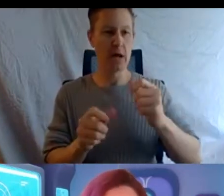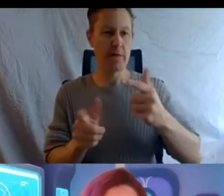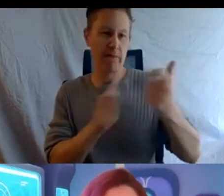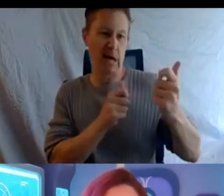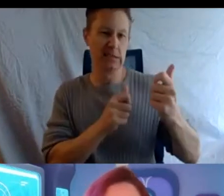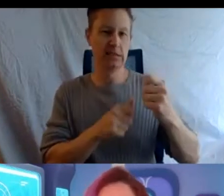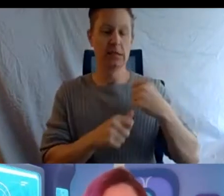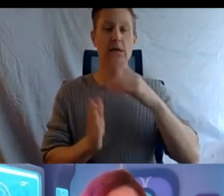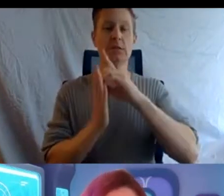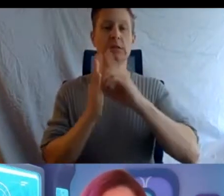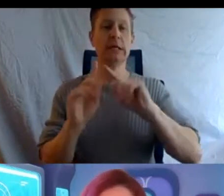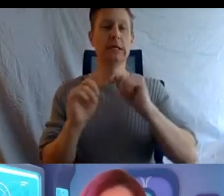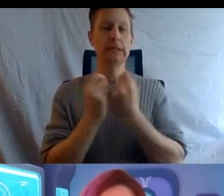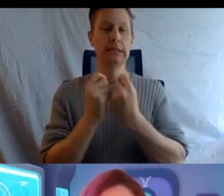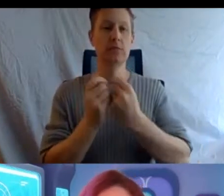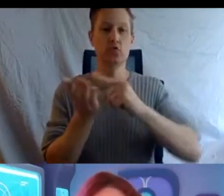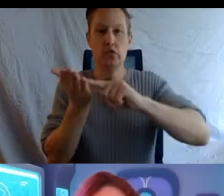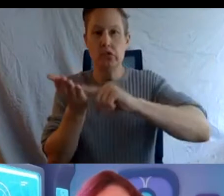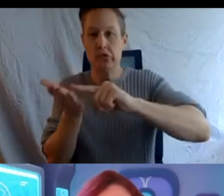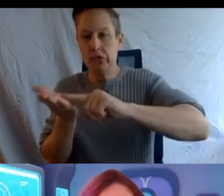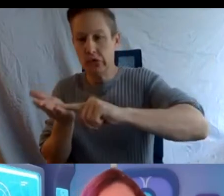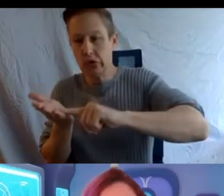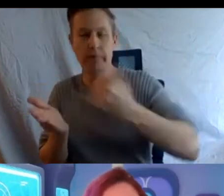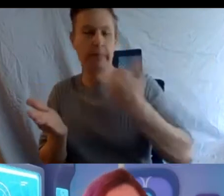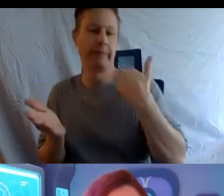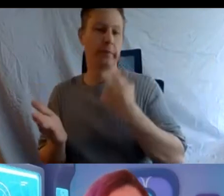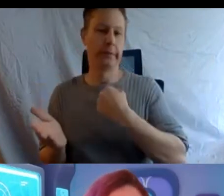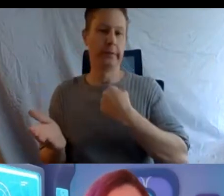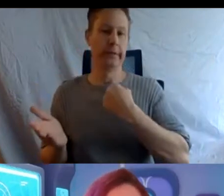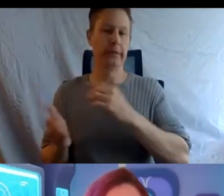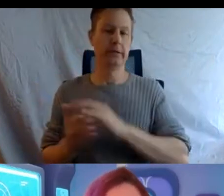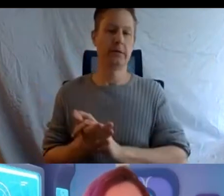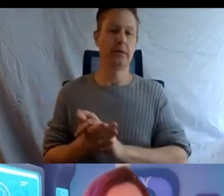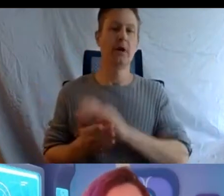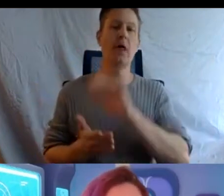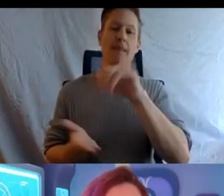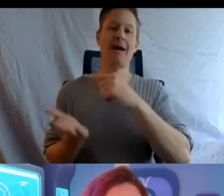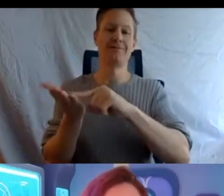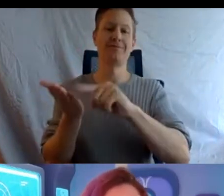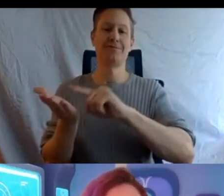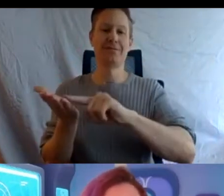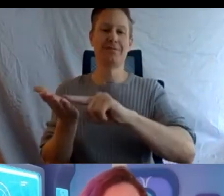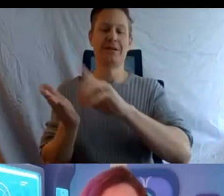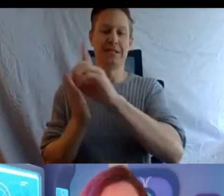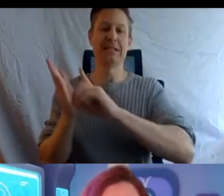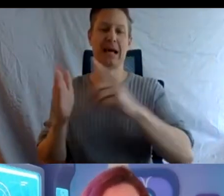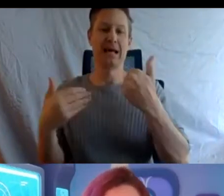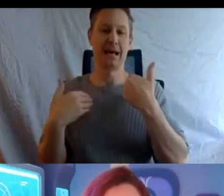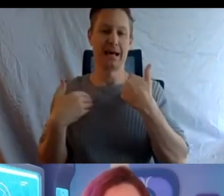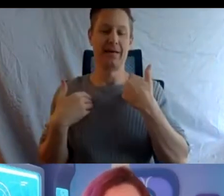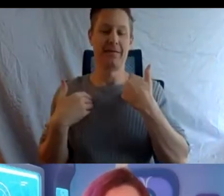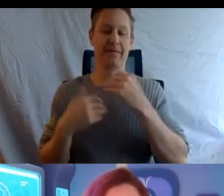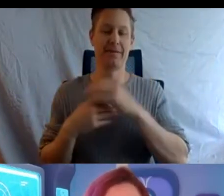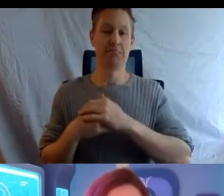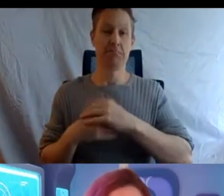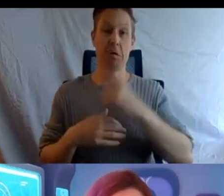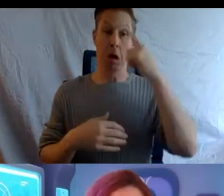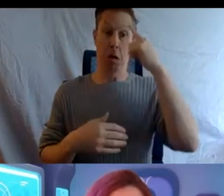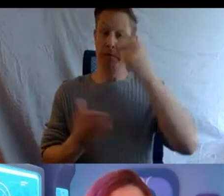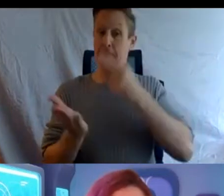did a lot of research again before I came along, and that was the design they came up with. So I believe it's fairly authentic